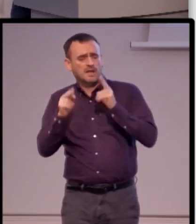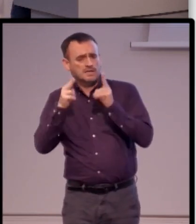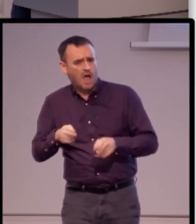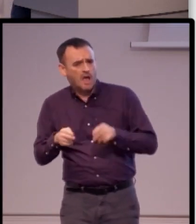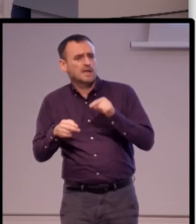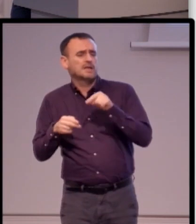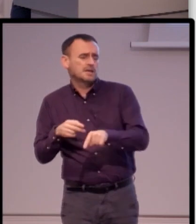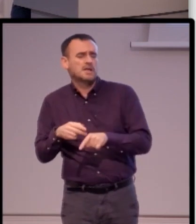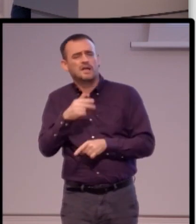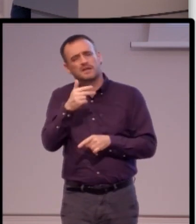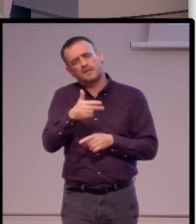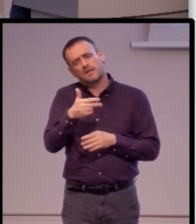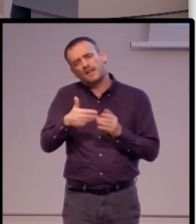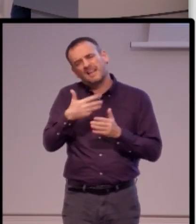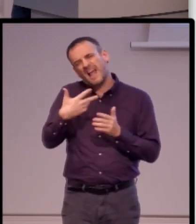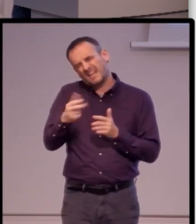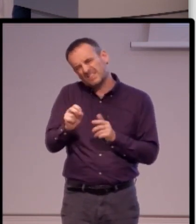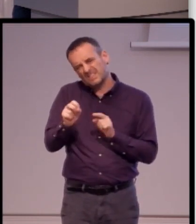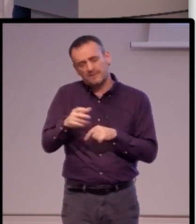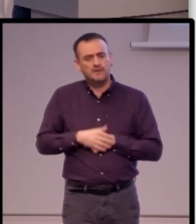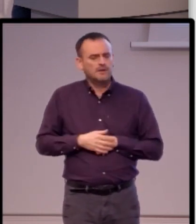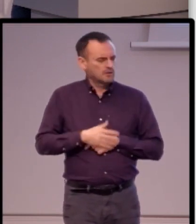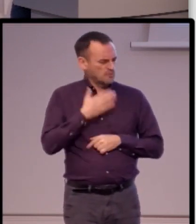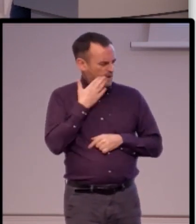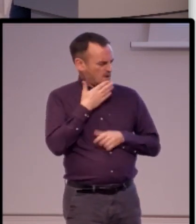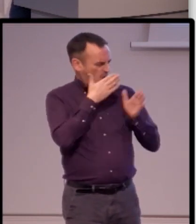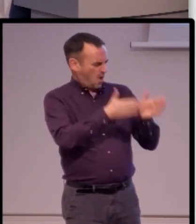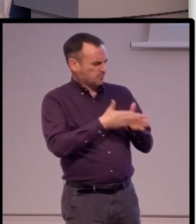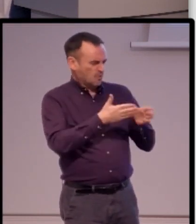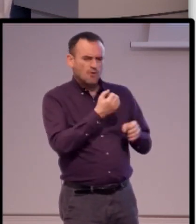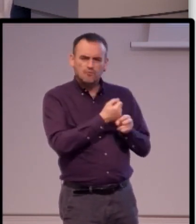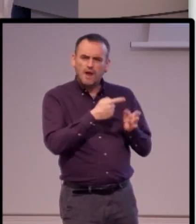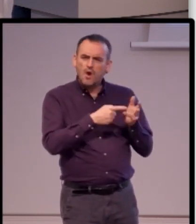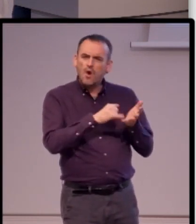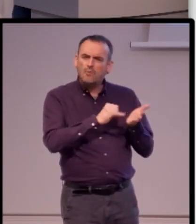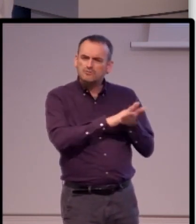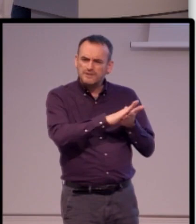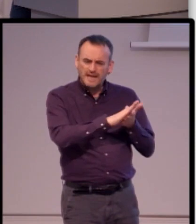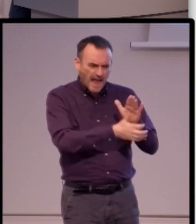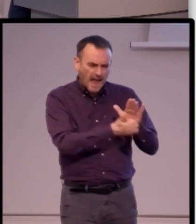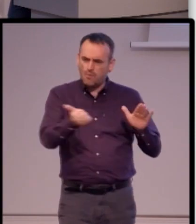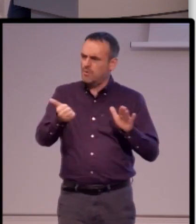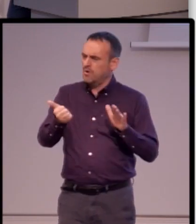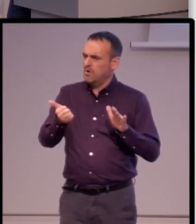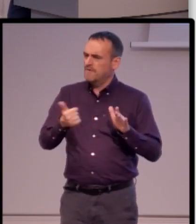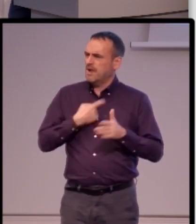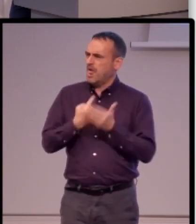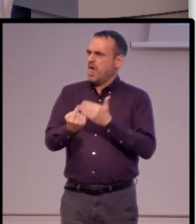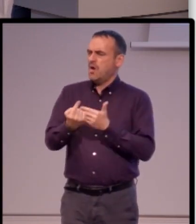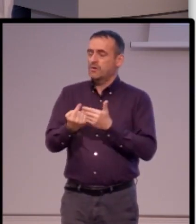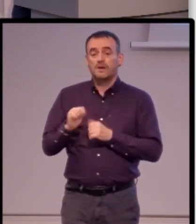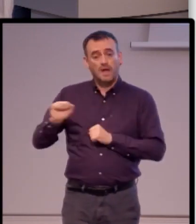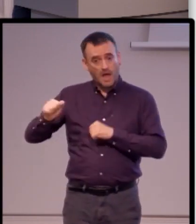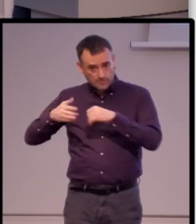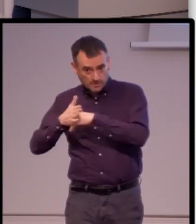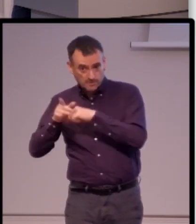stated, "As soon as we stepped out of Great Ormond Street, that was the end of something being round you. That was really scary." And her husband echoed, "It was